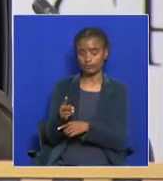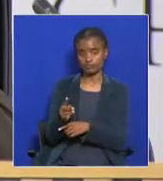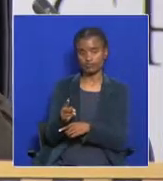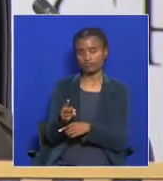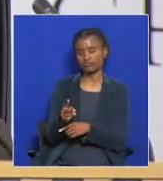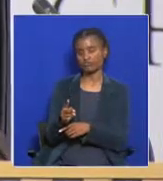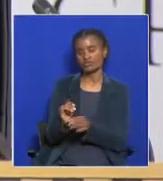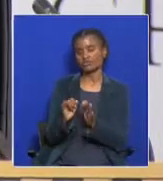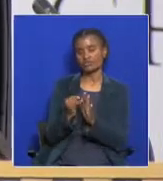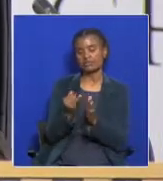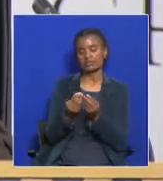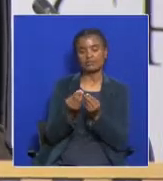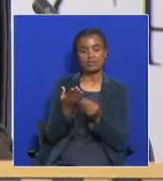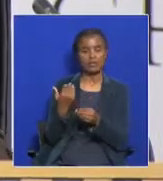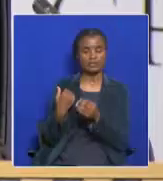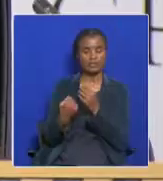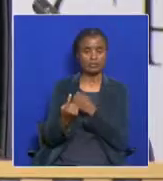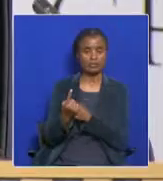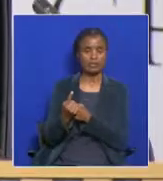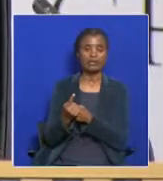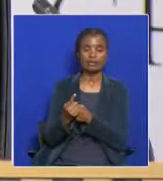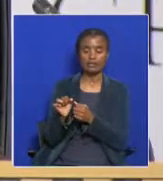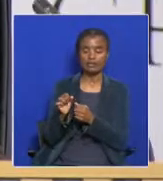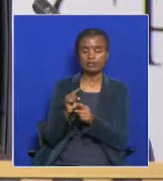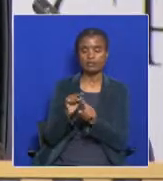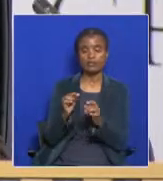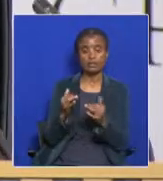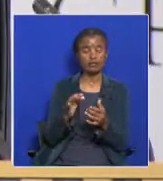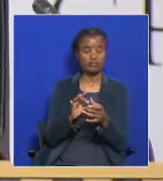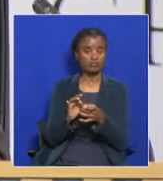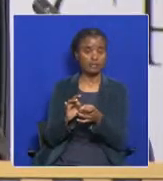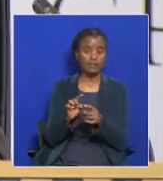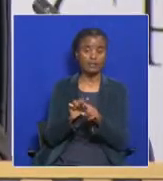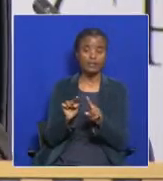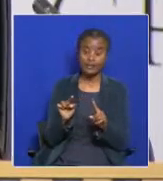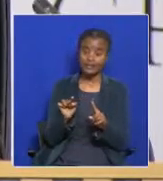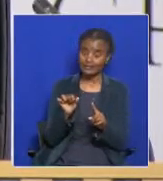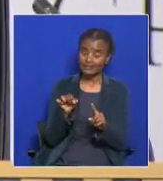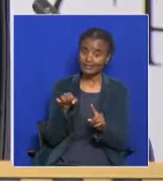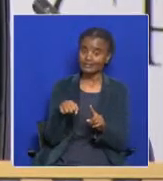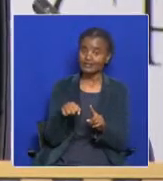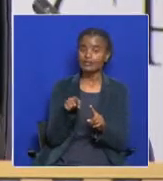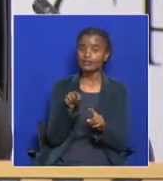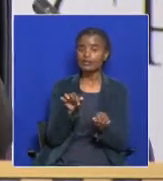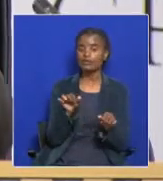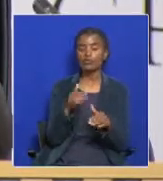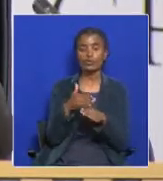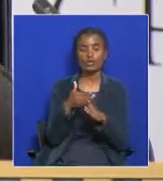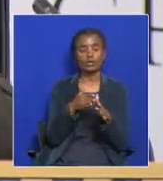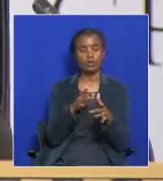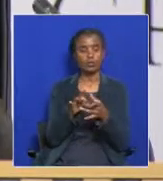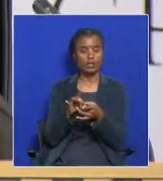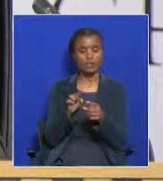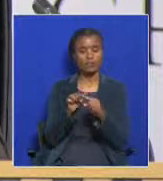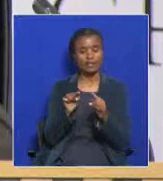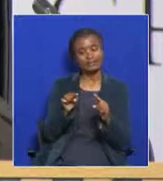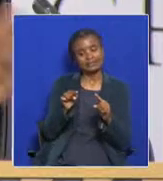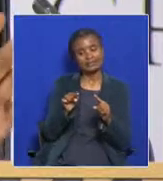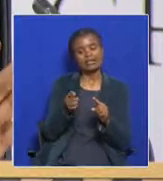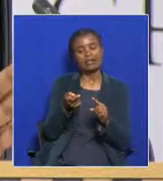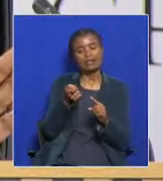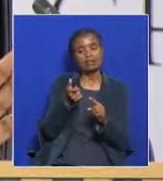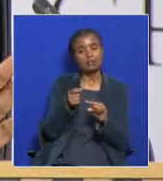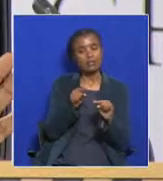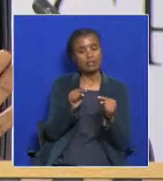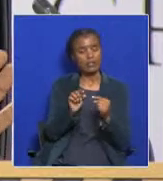those guys there and I were not on good terms. The tension was still there. So I saw fit now to choose guys that I knew we were friends. There